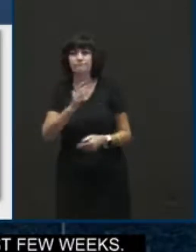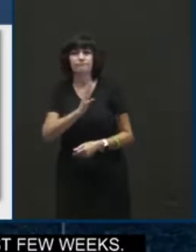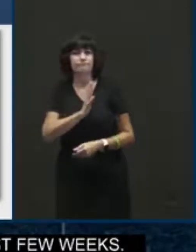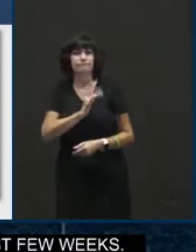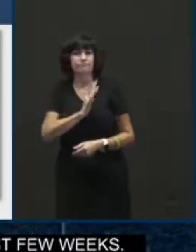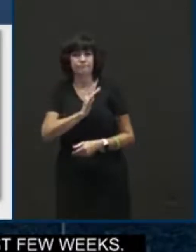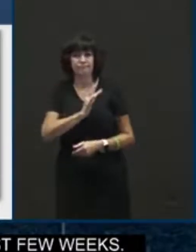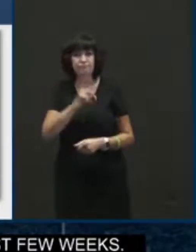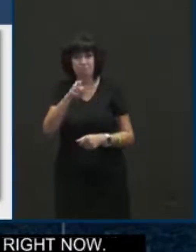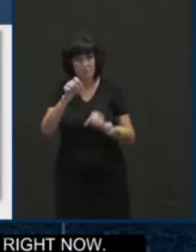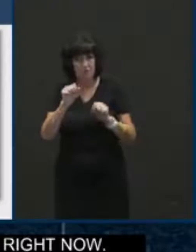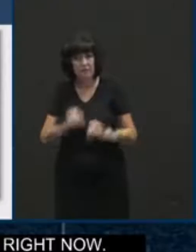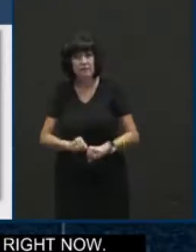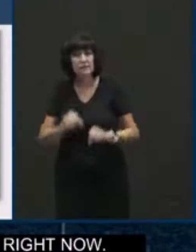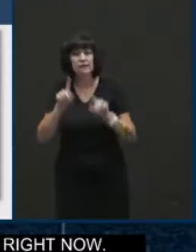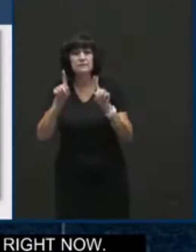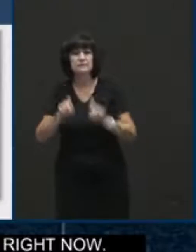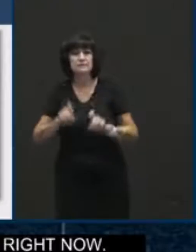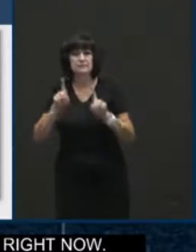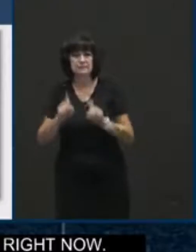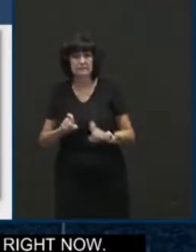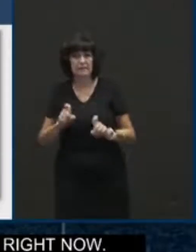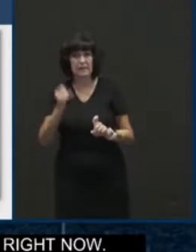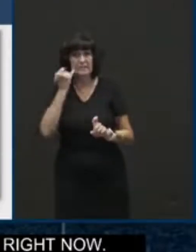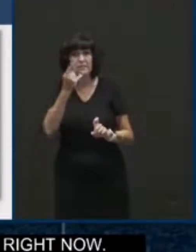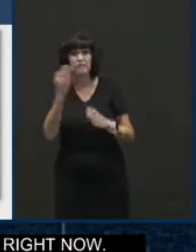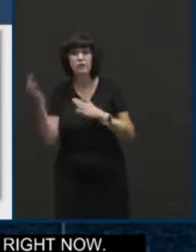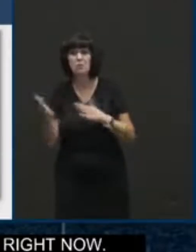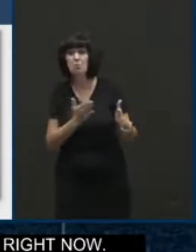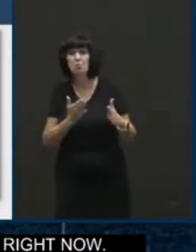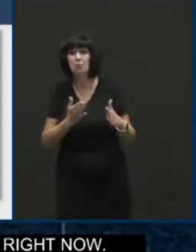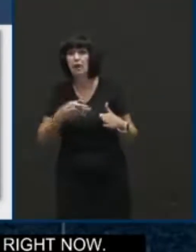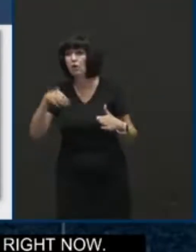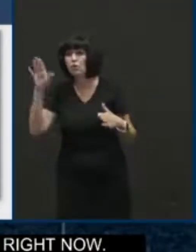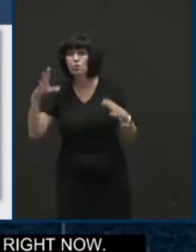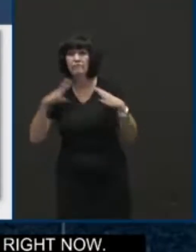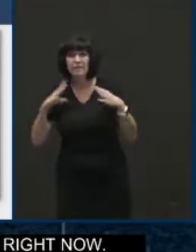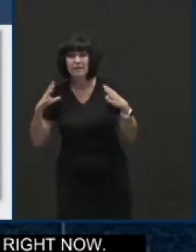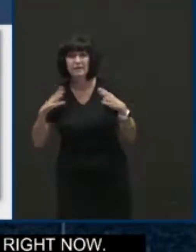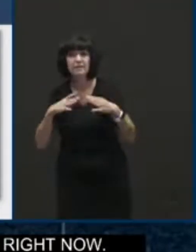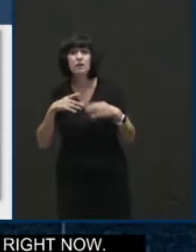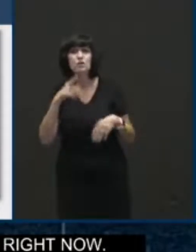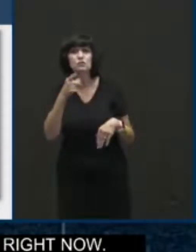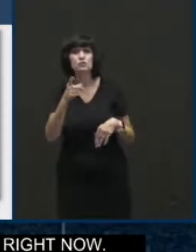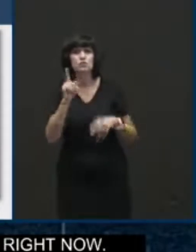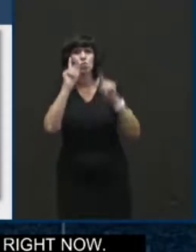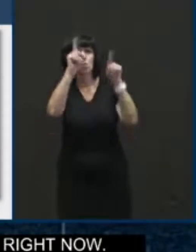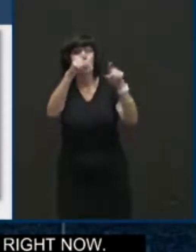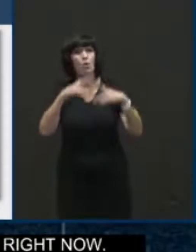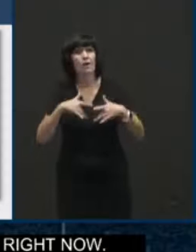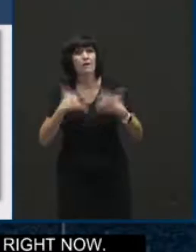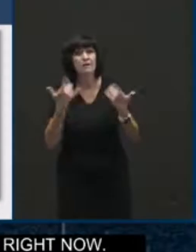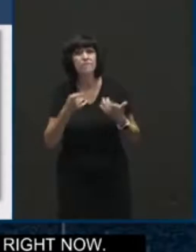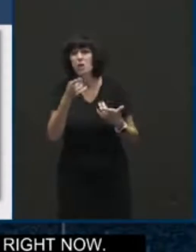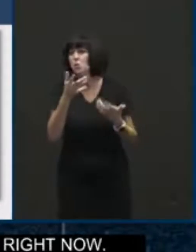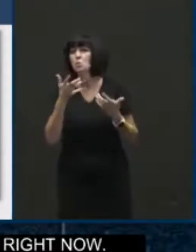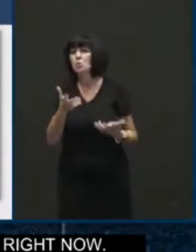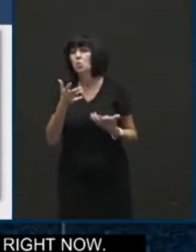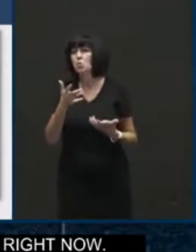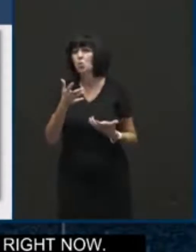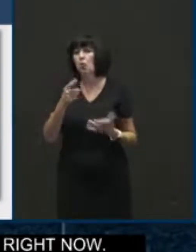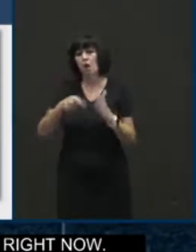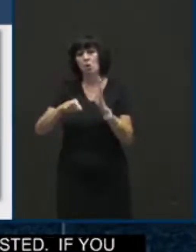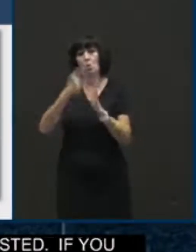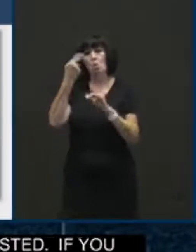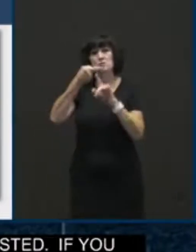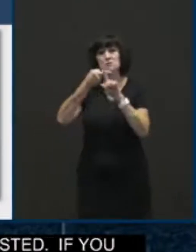sure you could get tested. If you're planning vacation, if you're going to see family, if you've gone to an event, if you just want to get tested once a month, this